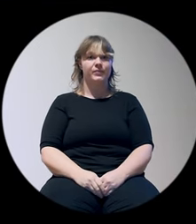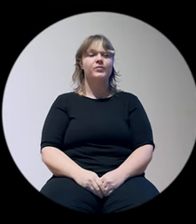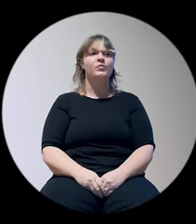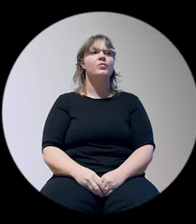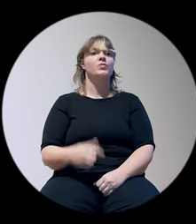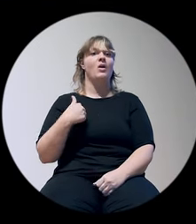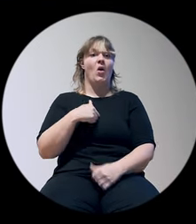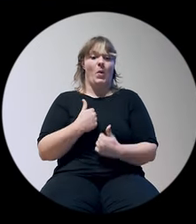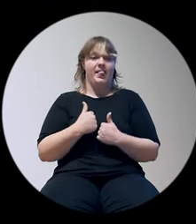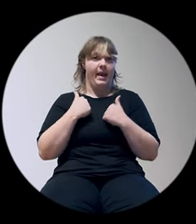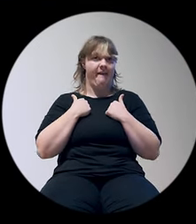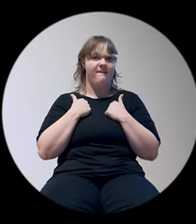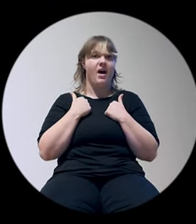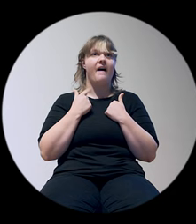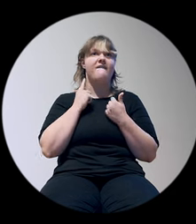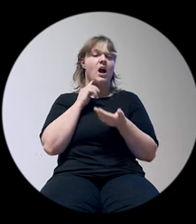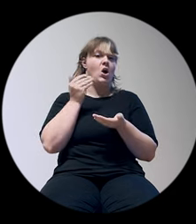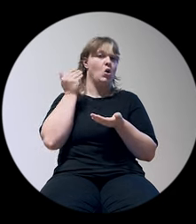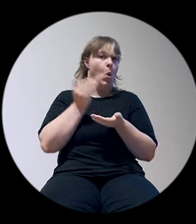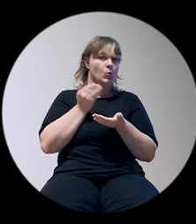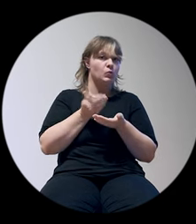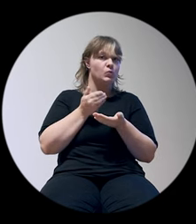We live very close to the